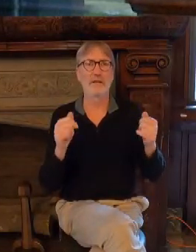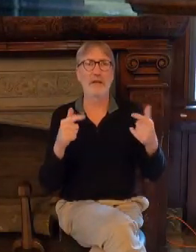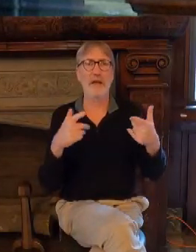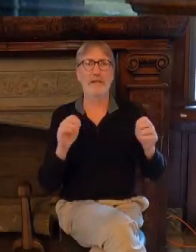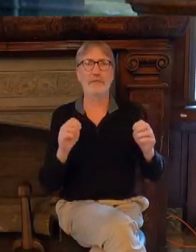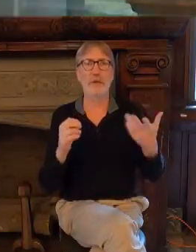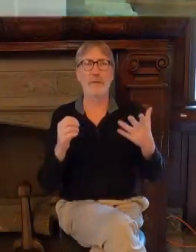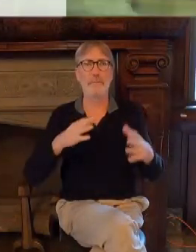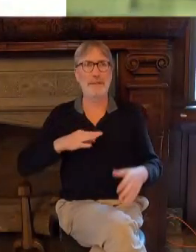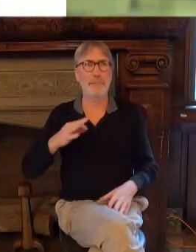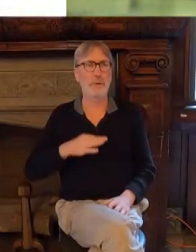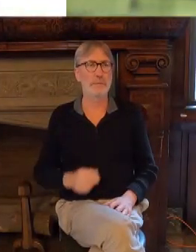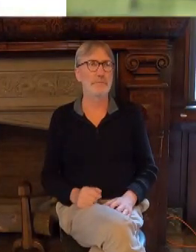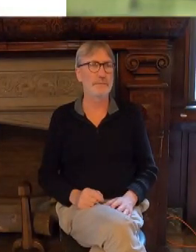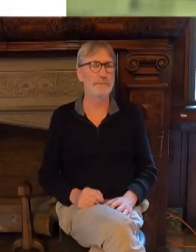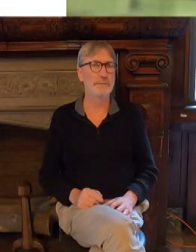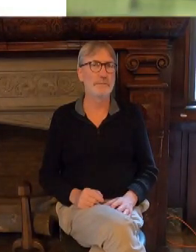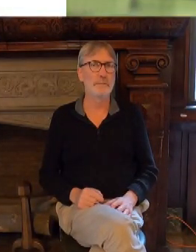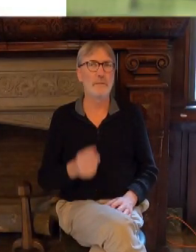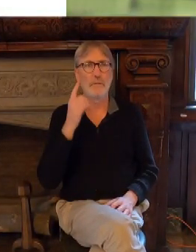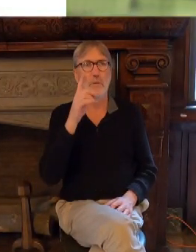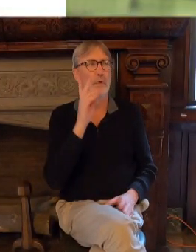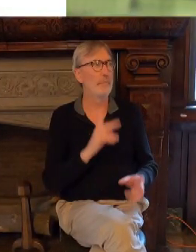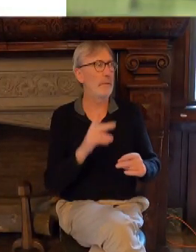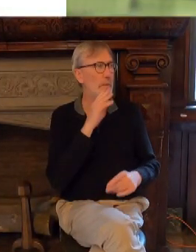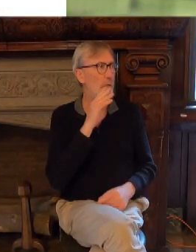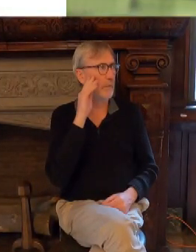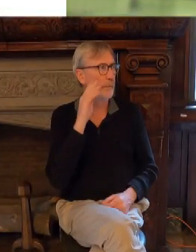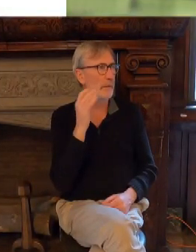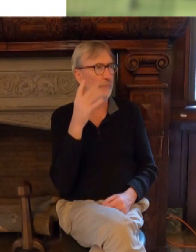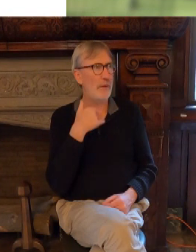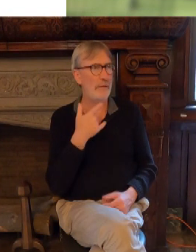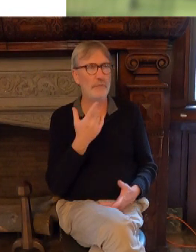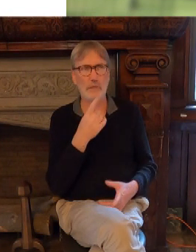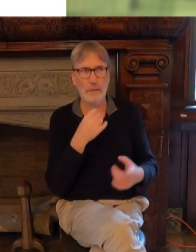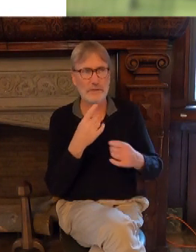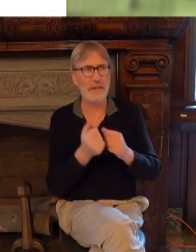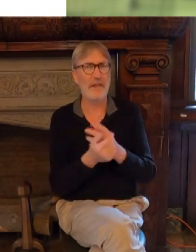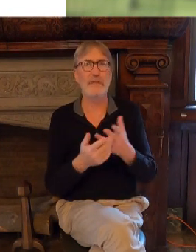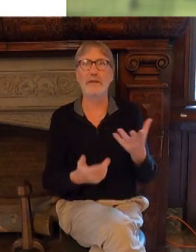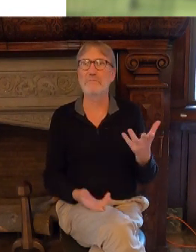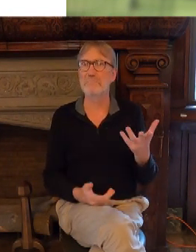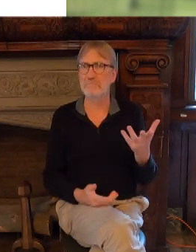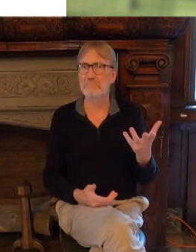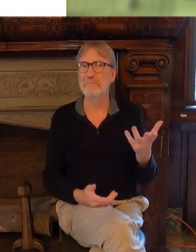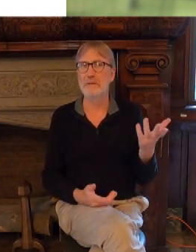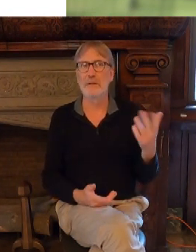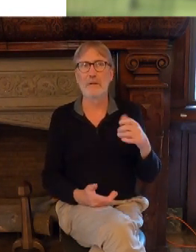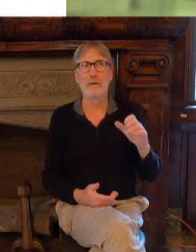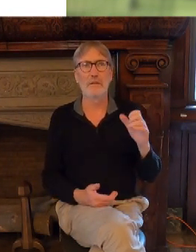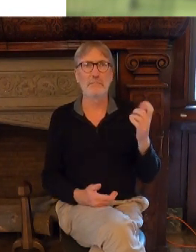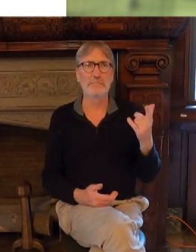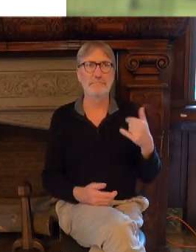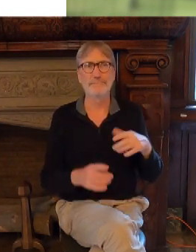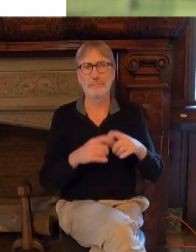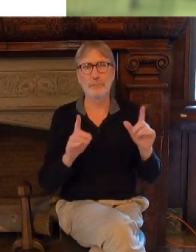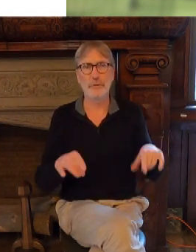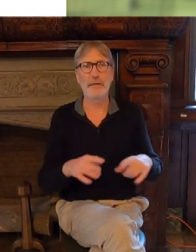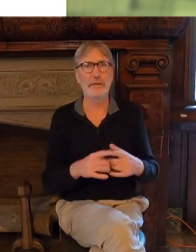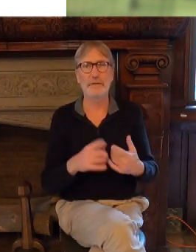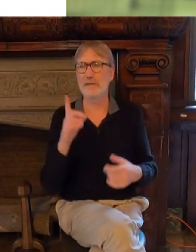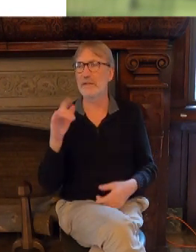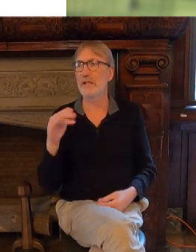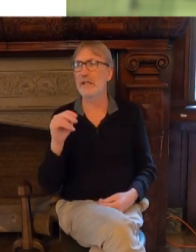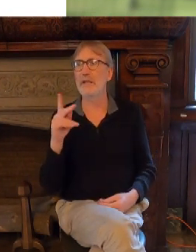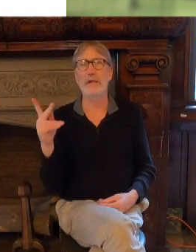So again, for the folks at home, if you had questions or comments, on your screen should be the link